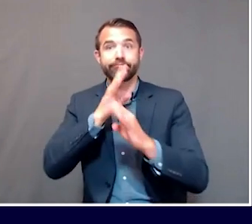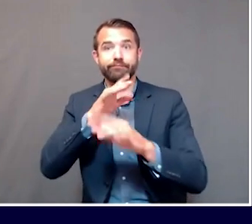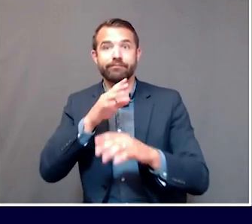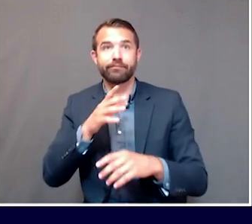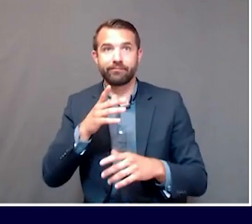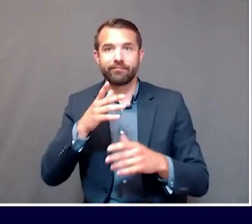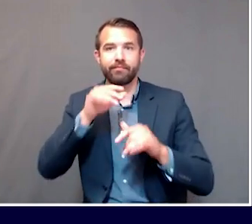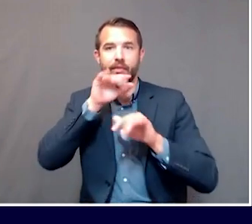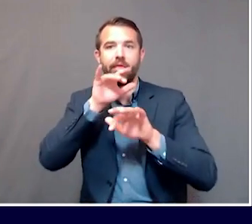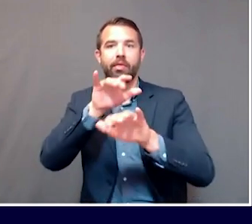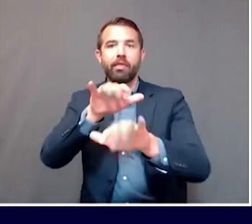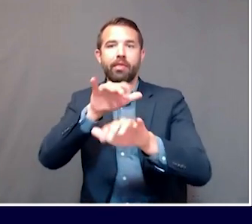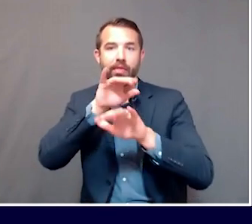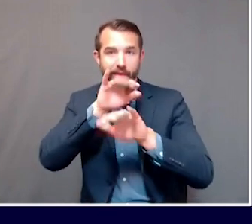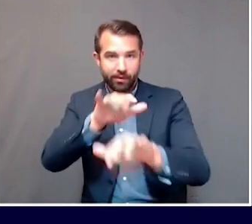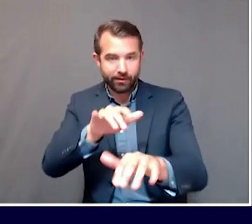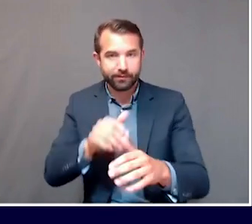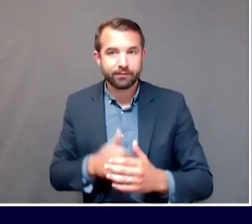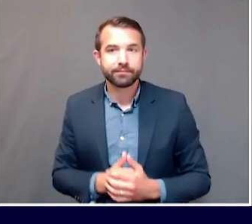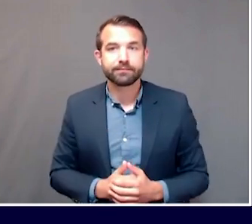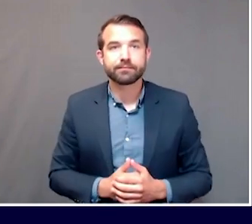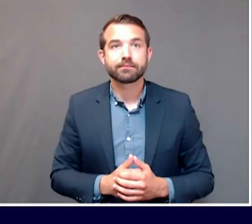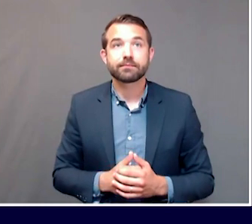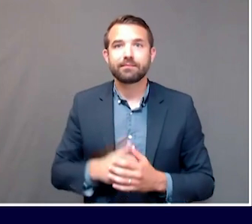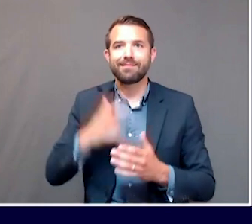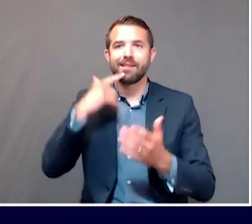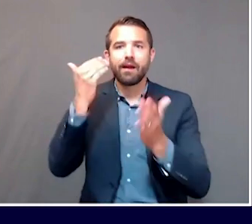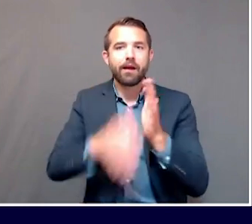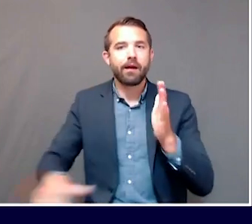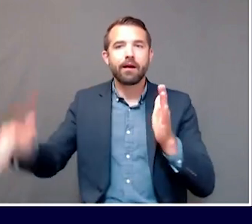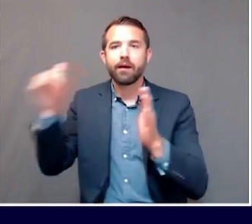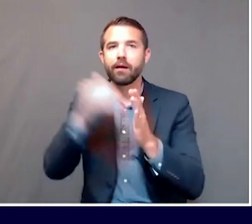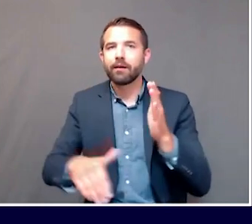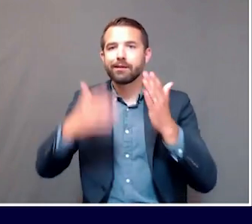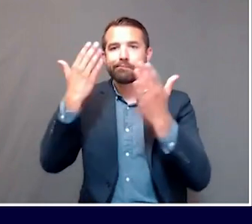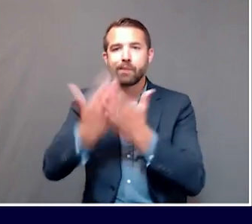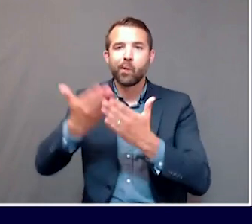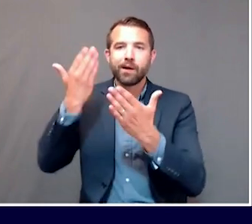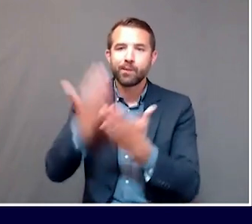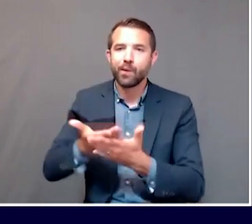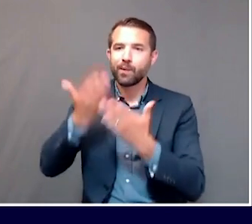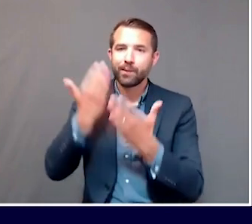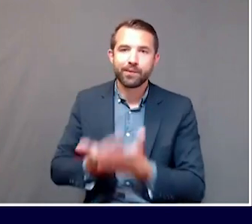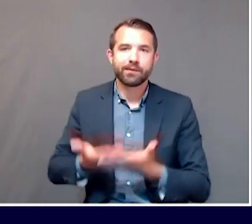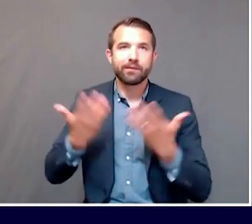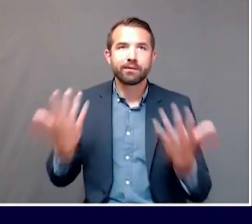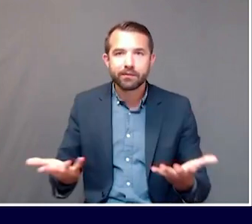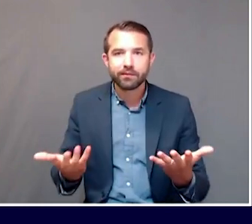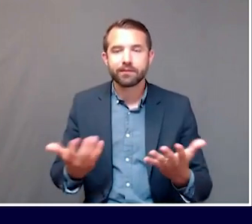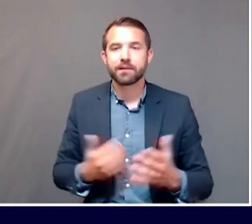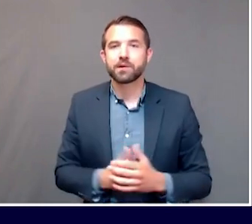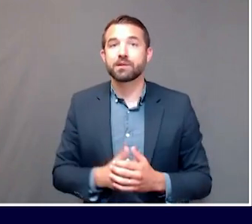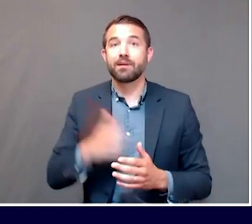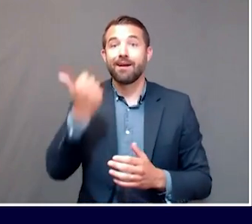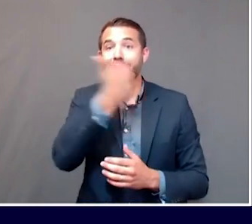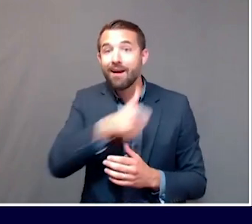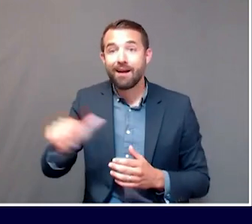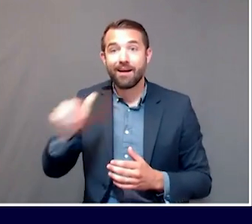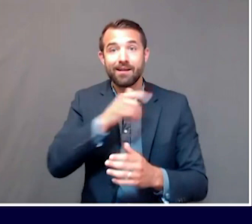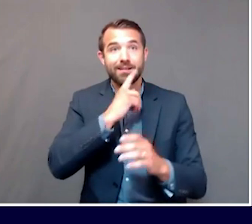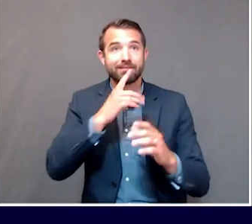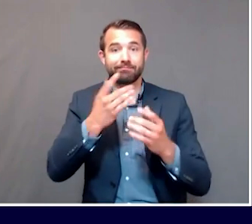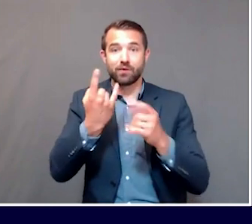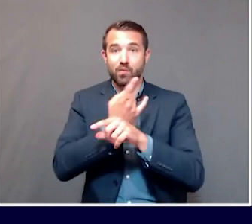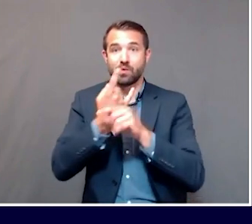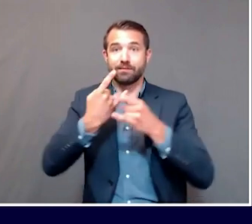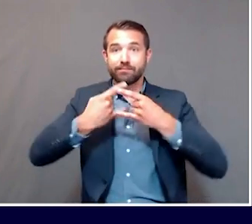after study has demonstrated that a simple face covering, not even a fancy surgical mask, but a simple face covering